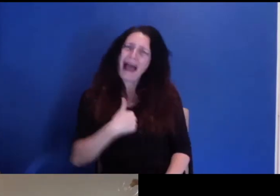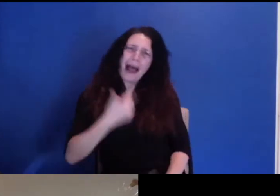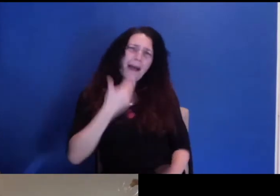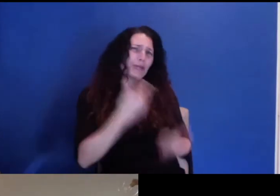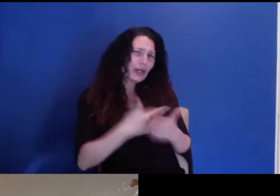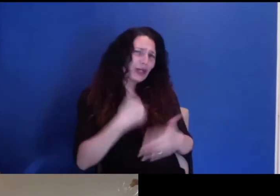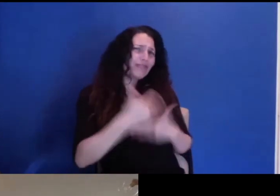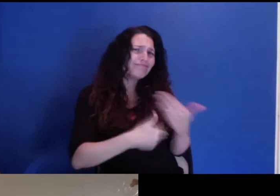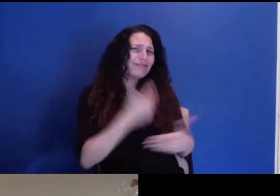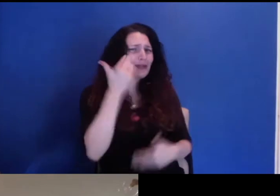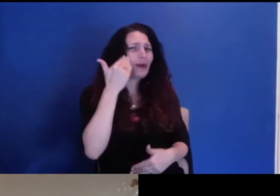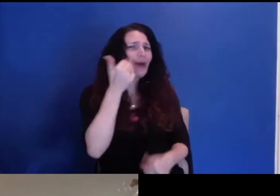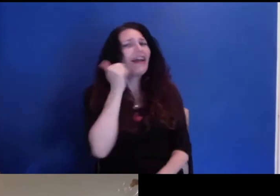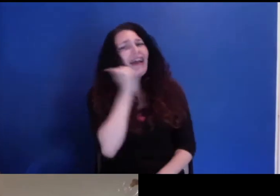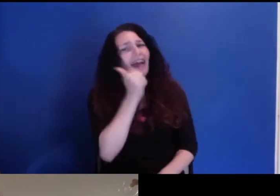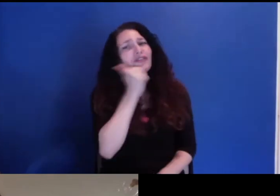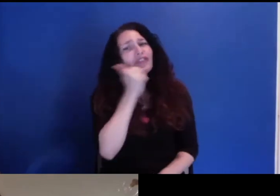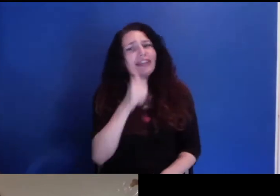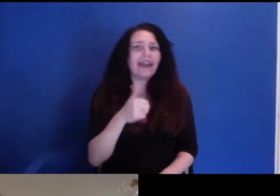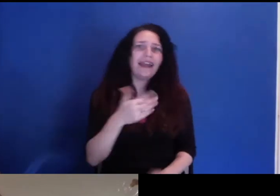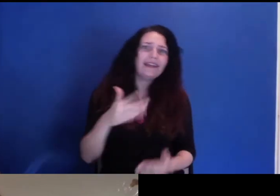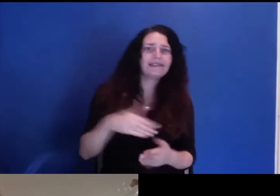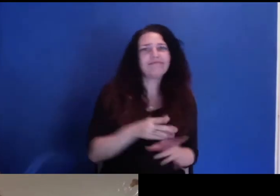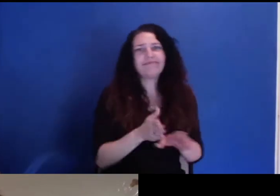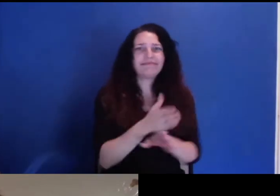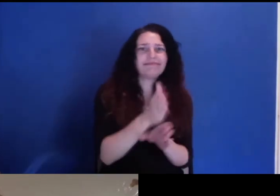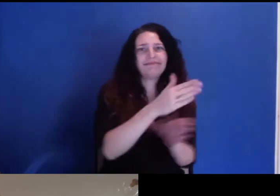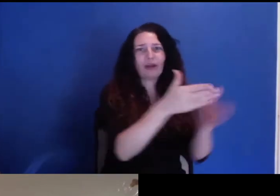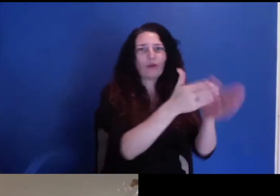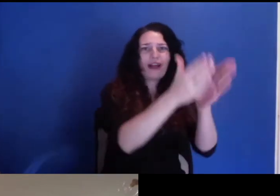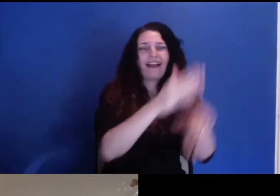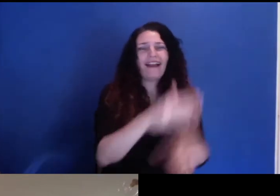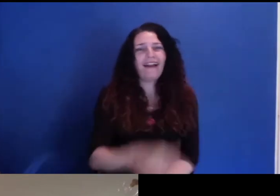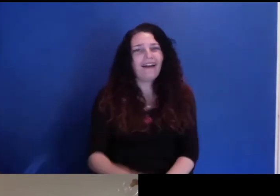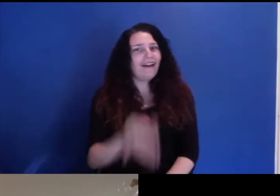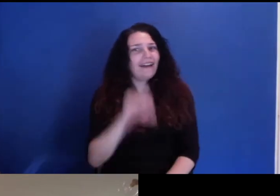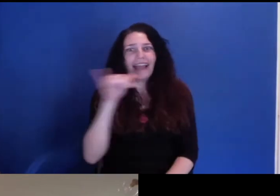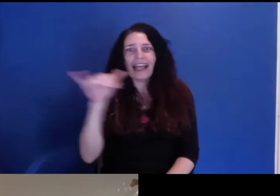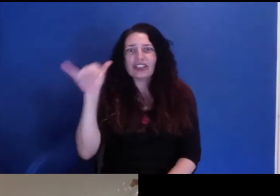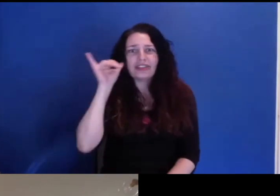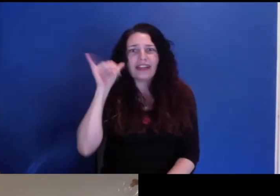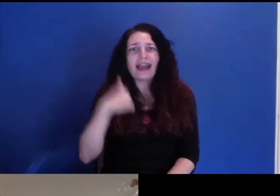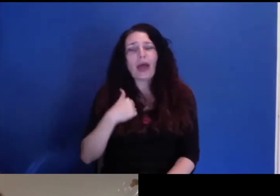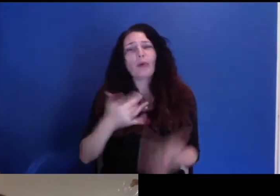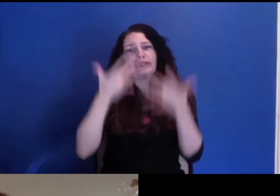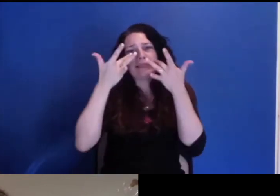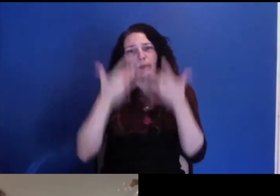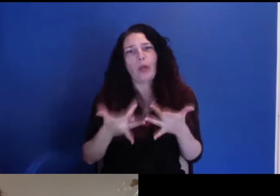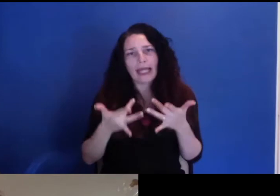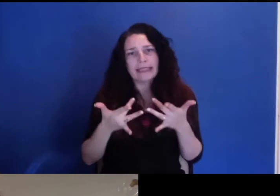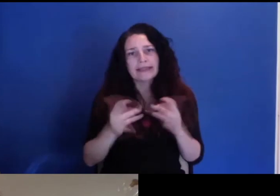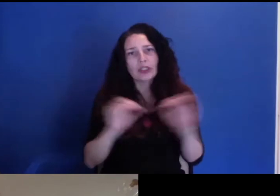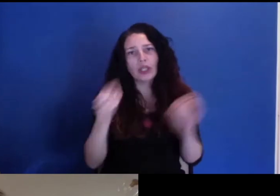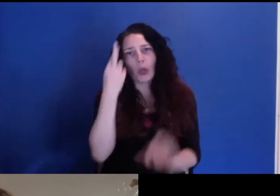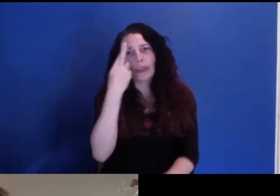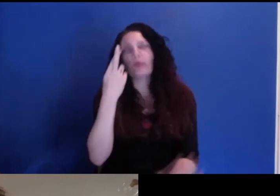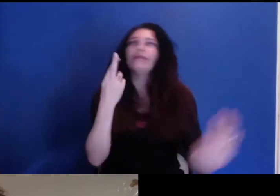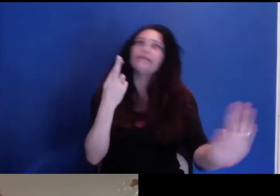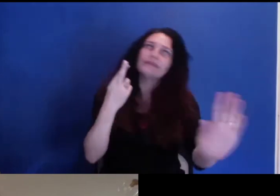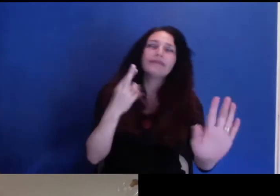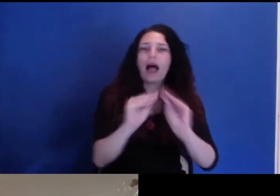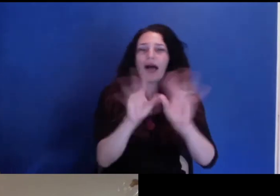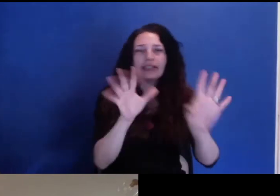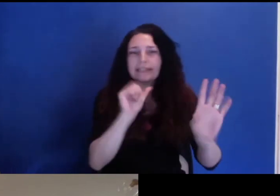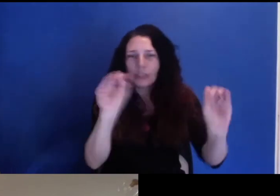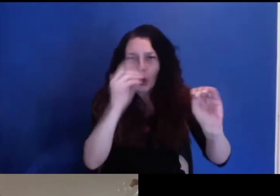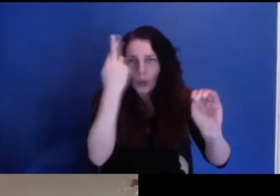winding road by Sheryl Crow. Yesterday I was like depressed for no reason. Well, not for no reason, obviously, like society and the